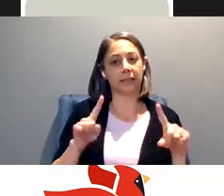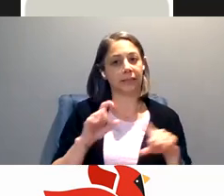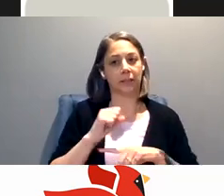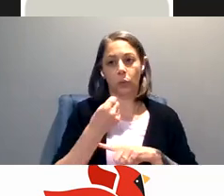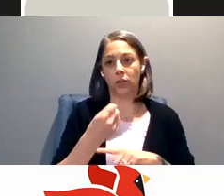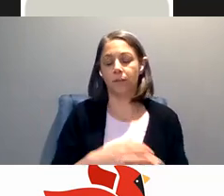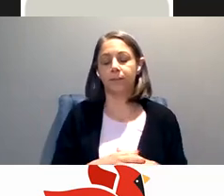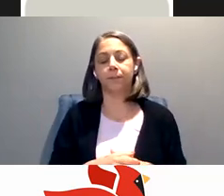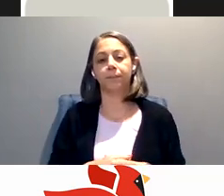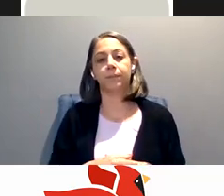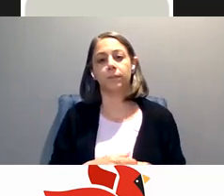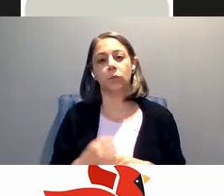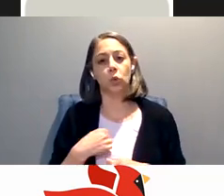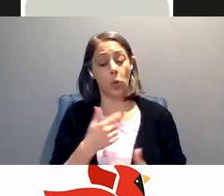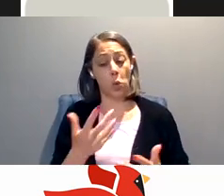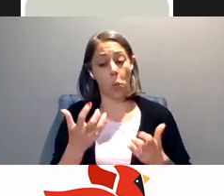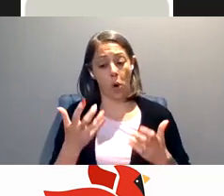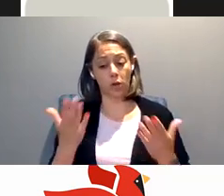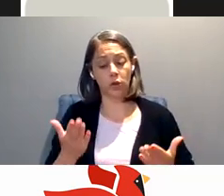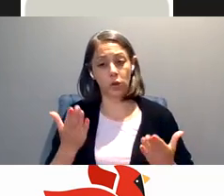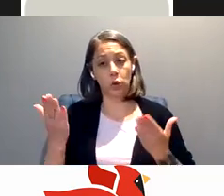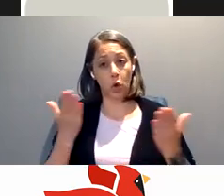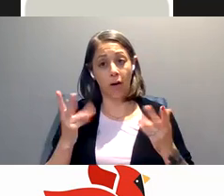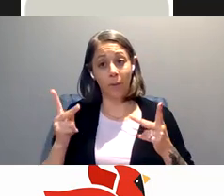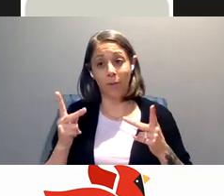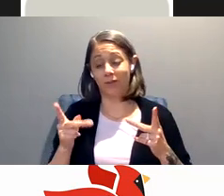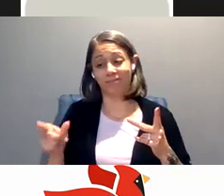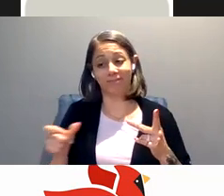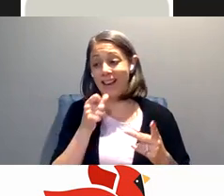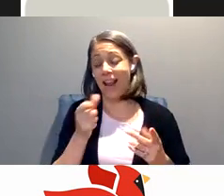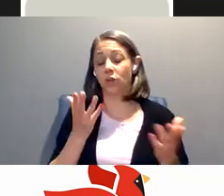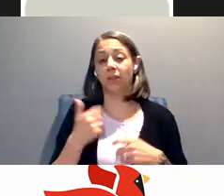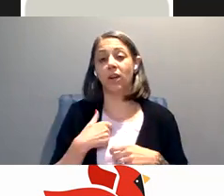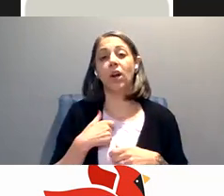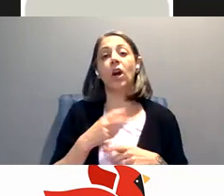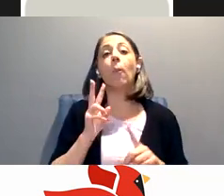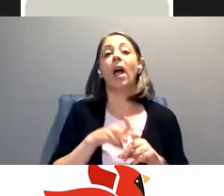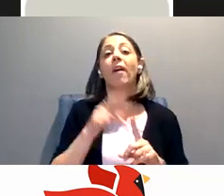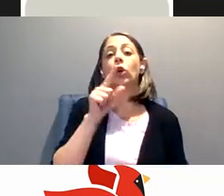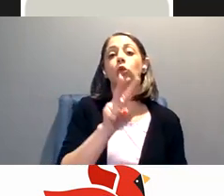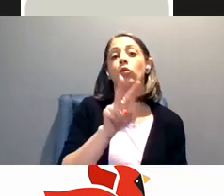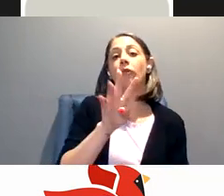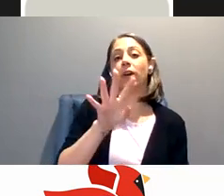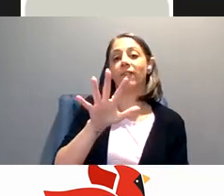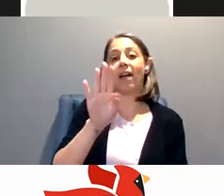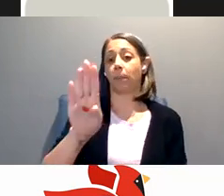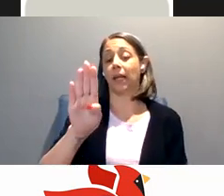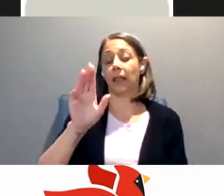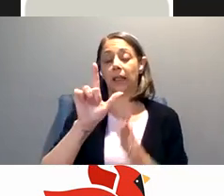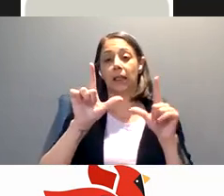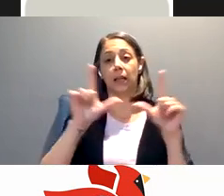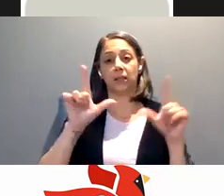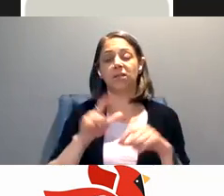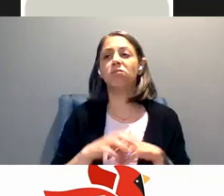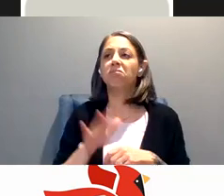we wanted to serve people that were not being served. So we applied for a 245B license, and that took